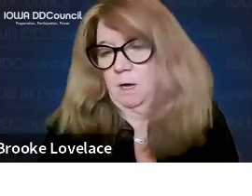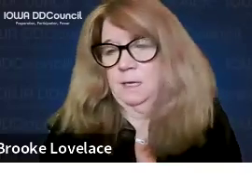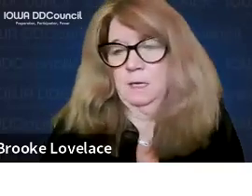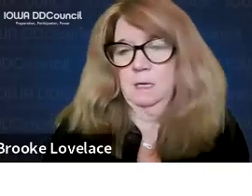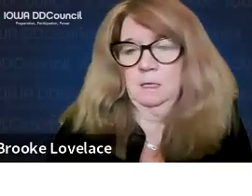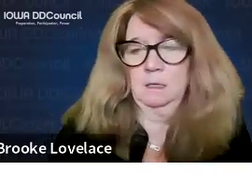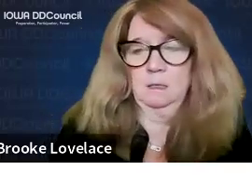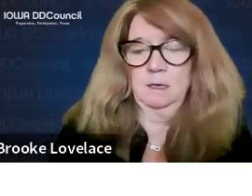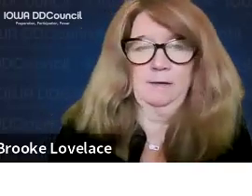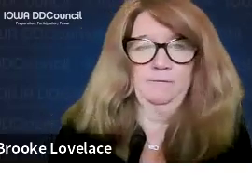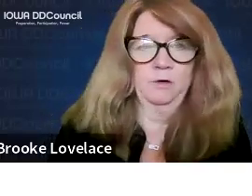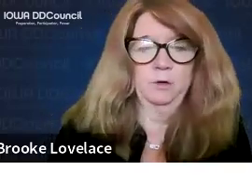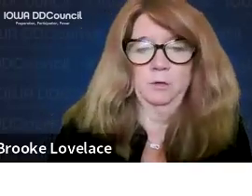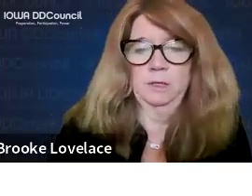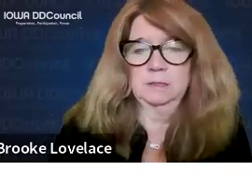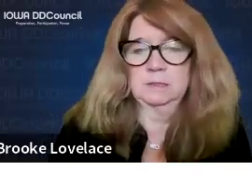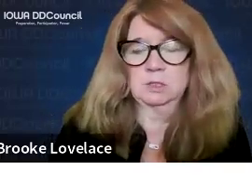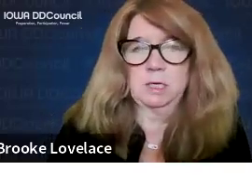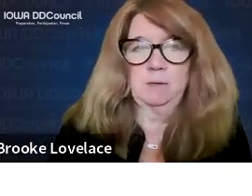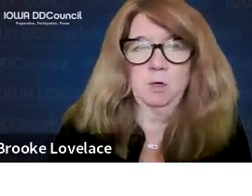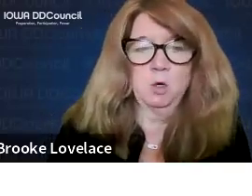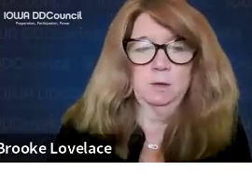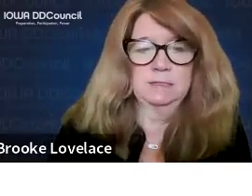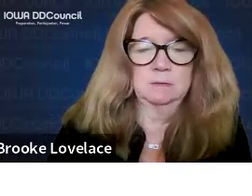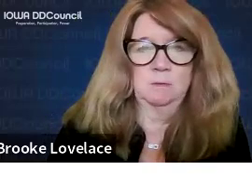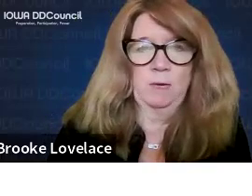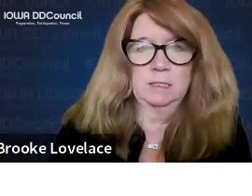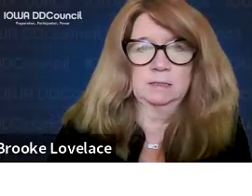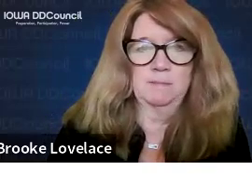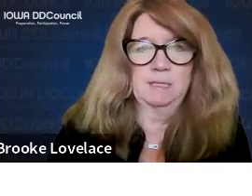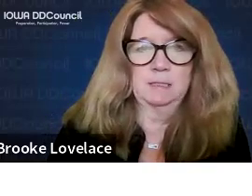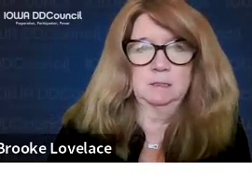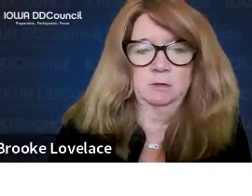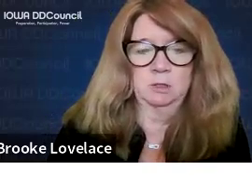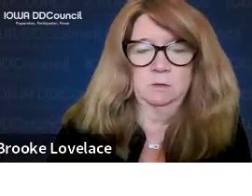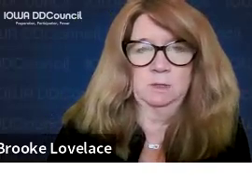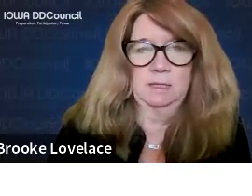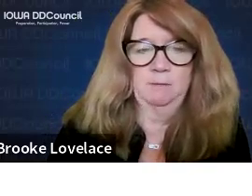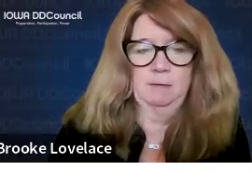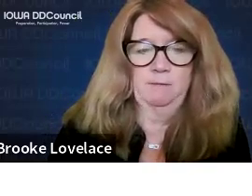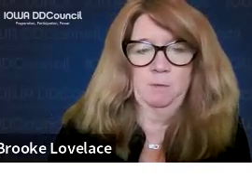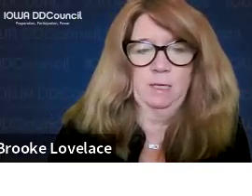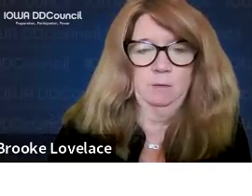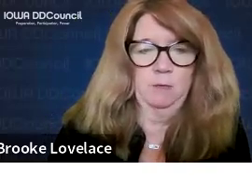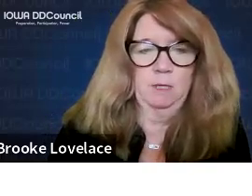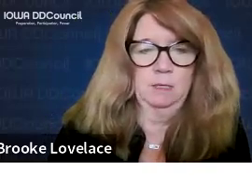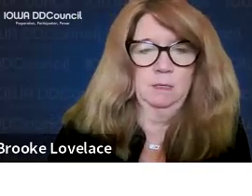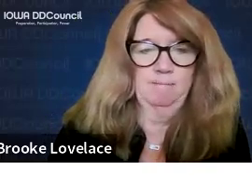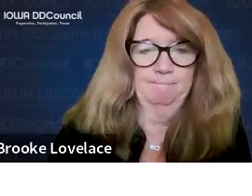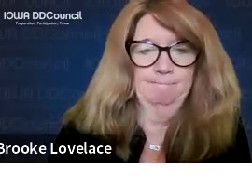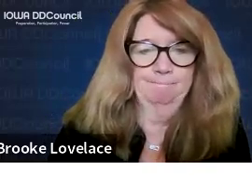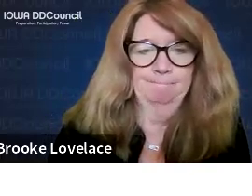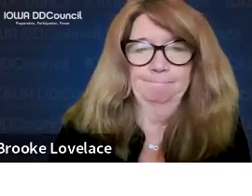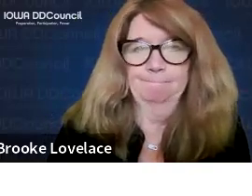Welcome, everyone. Good afternoon. It's just straight up noon. Let's just wait just a minute or two so we can get everybody from the waiting room